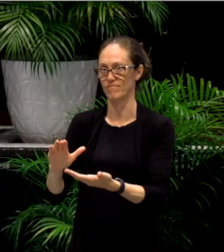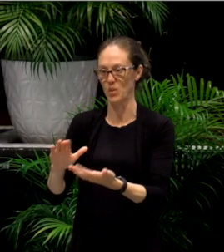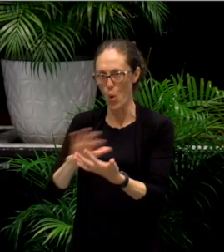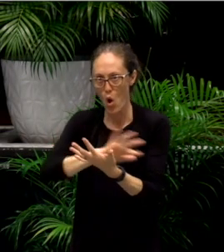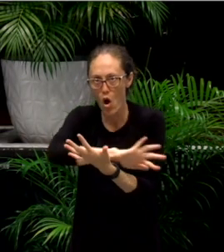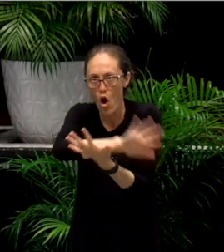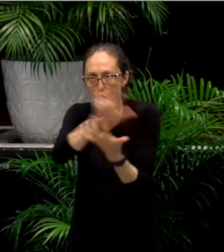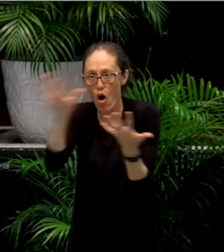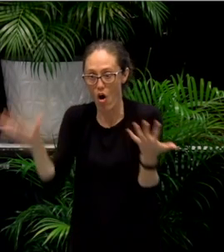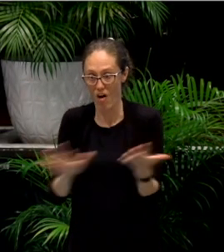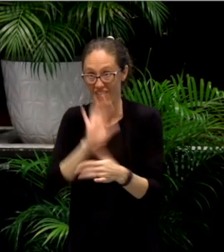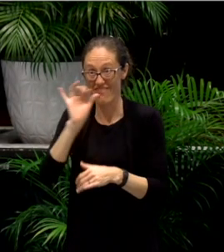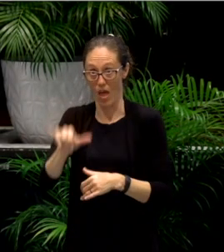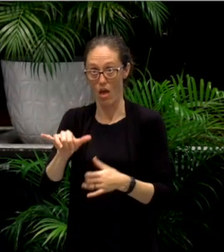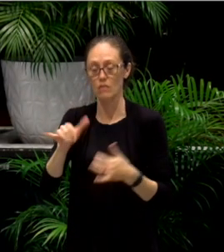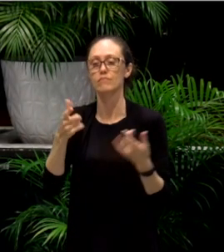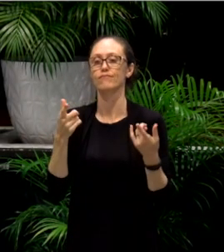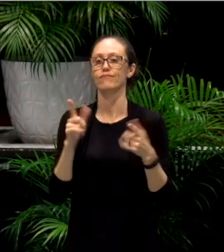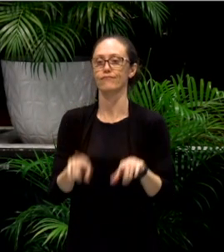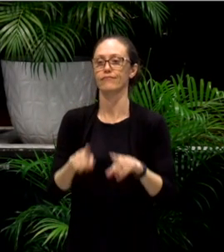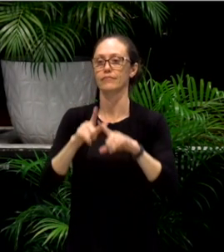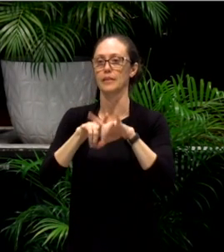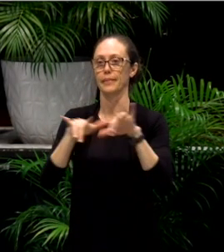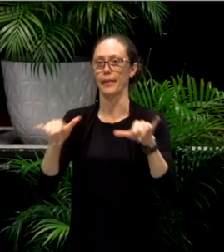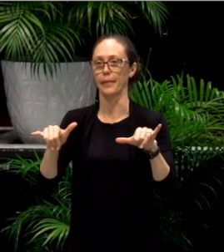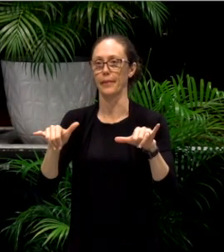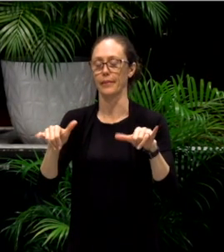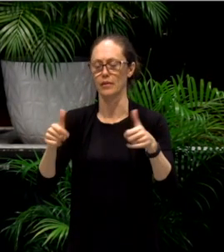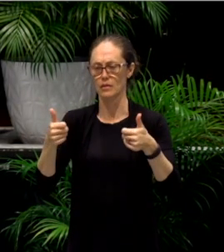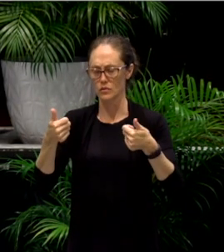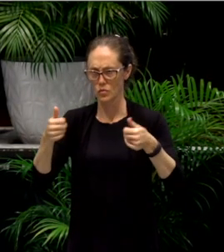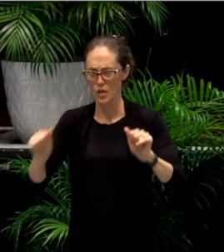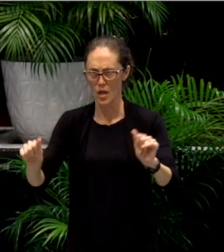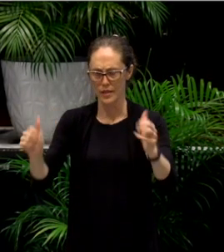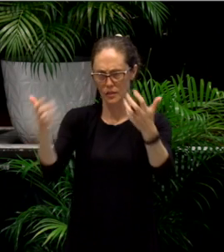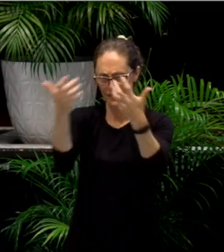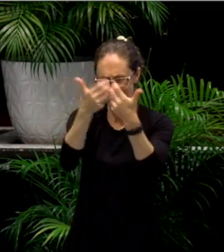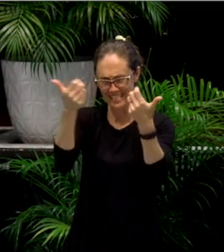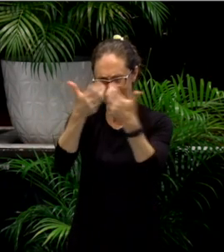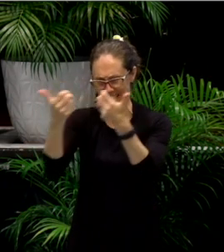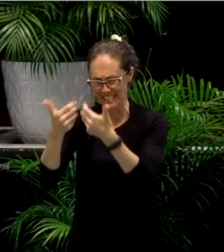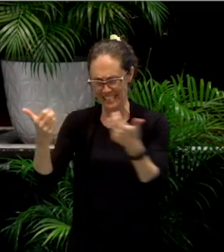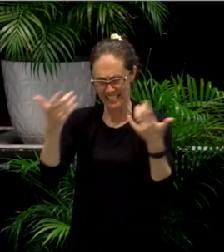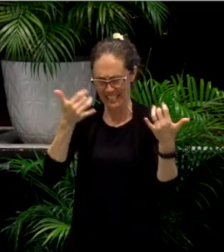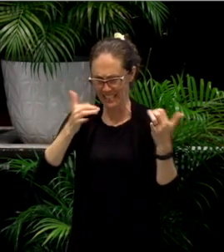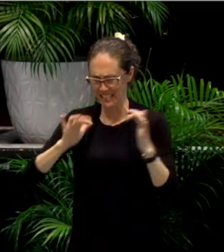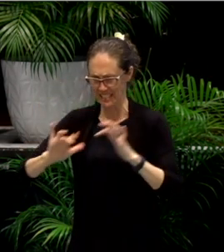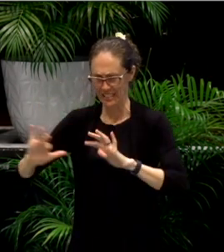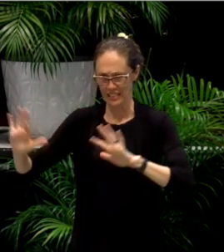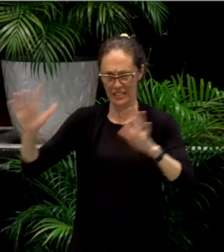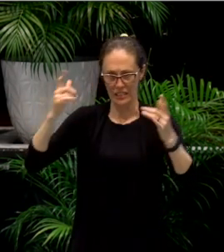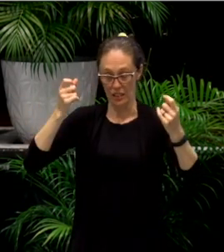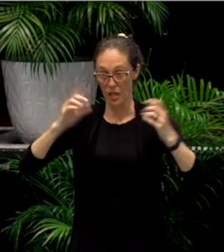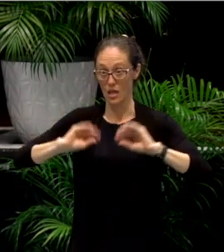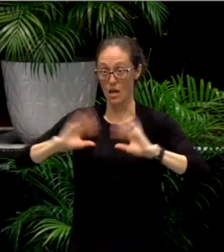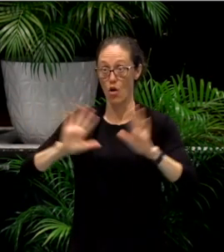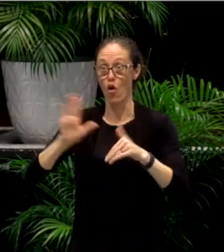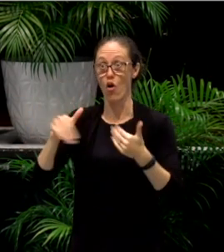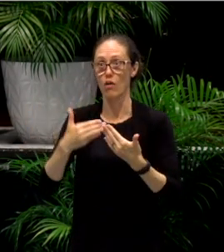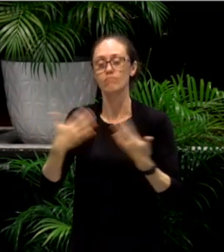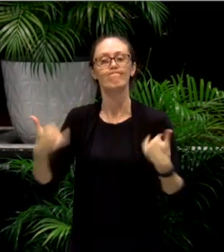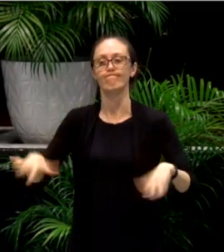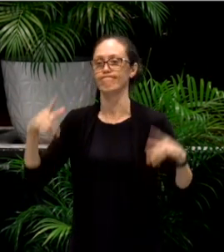happening simultaneously, and teasing out pieces of that is incredibly complicated and will continue to